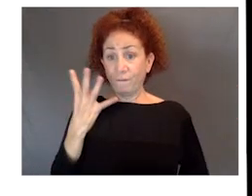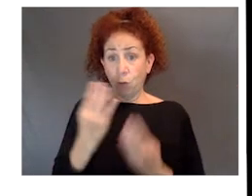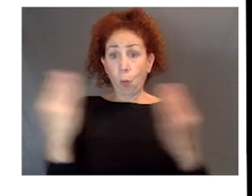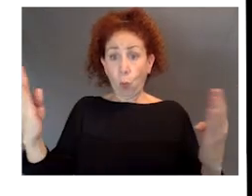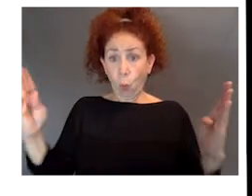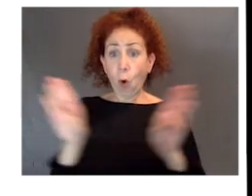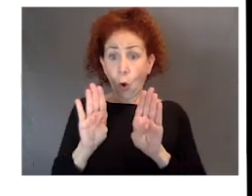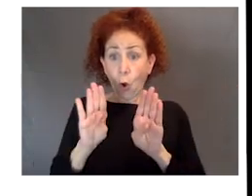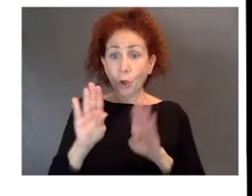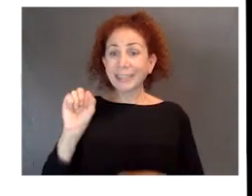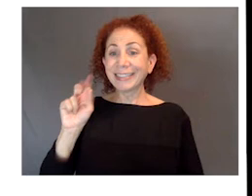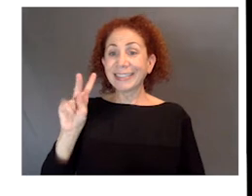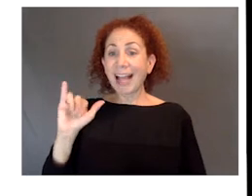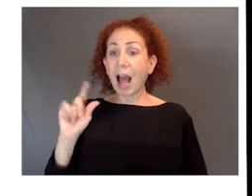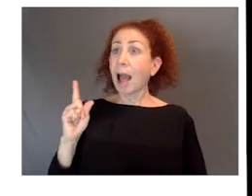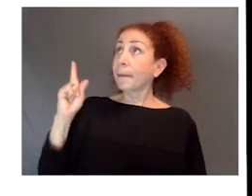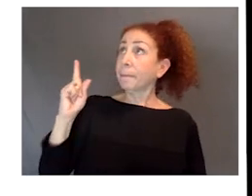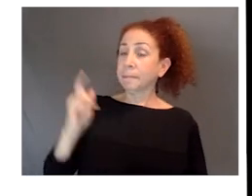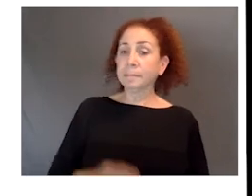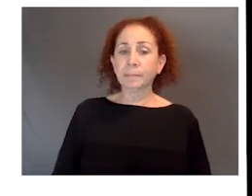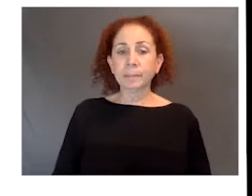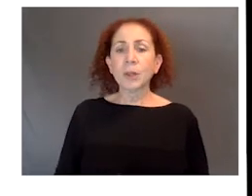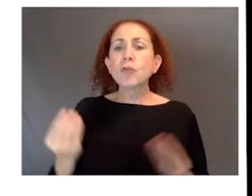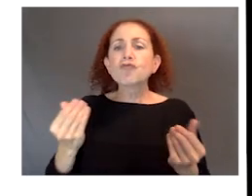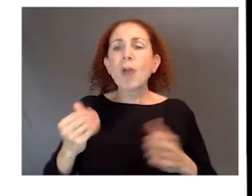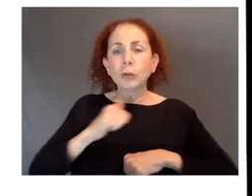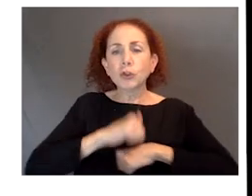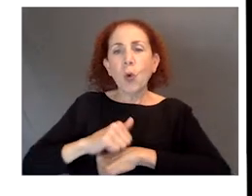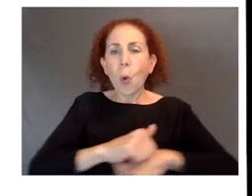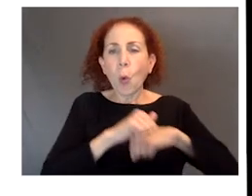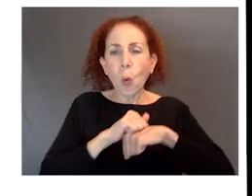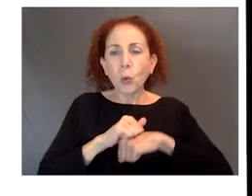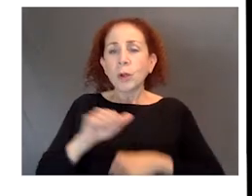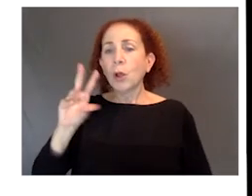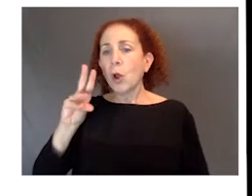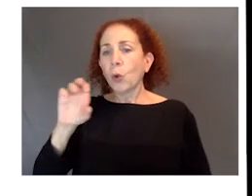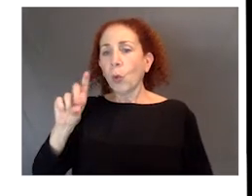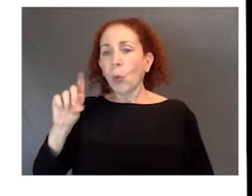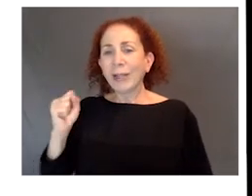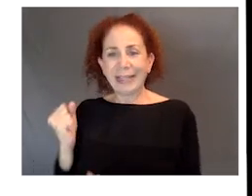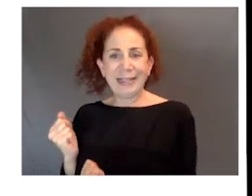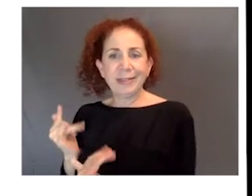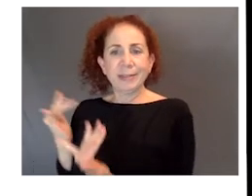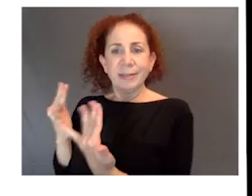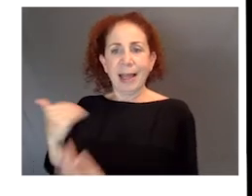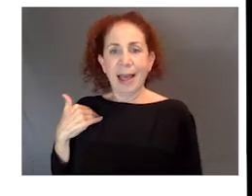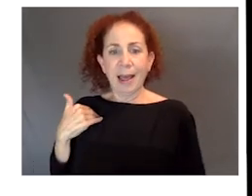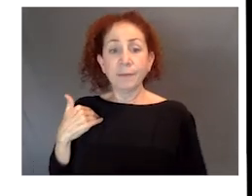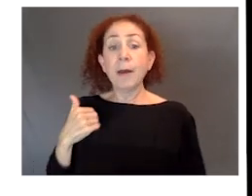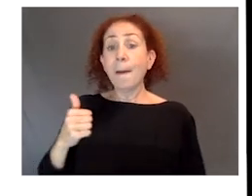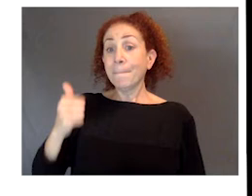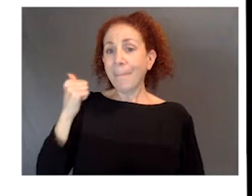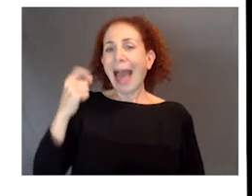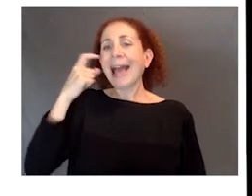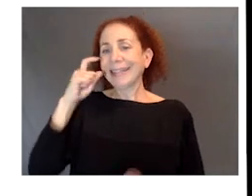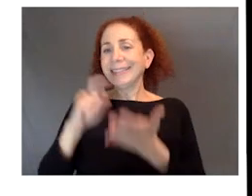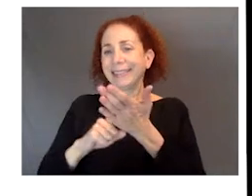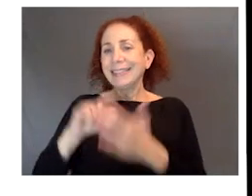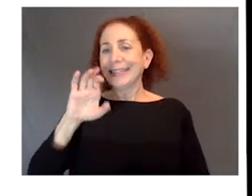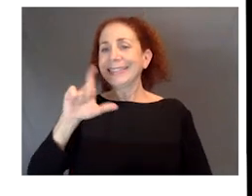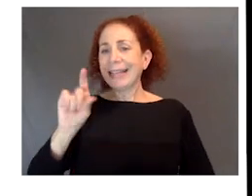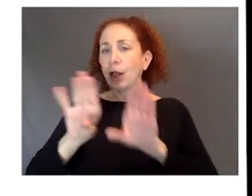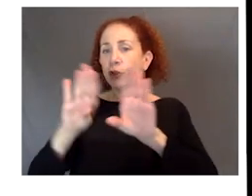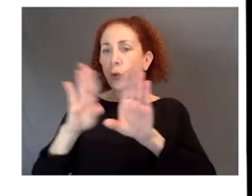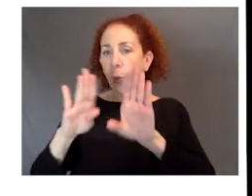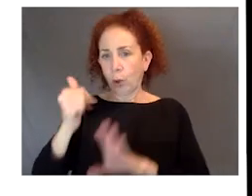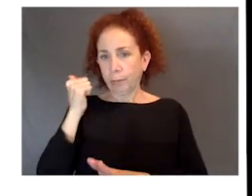4 walls and open to the sky. The ground is stone with some weeds growing out of it, and at the back is the metal grated door leading